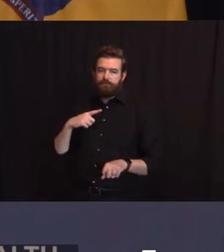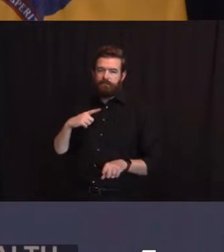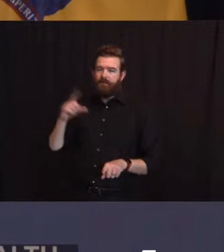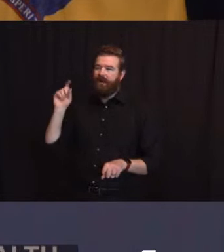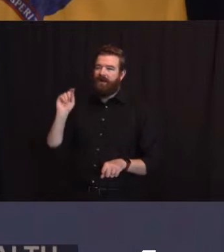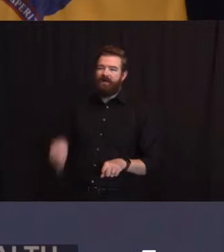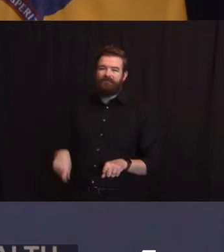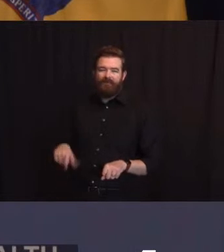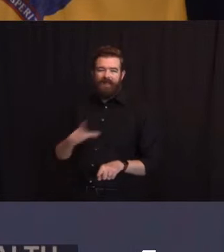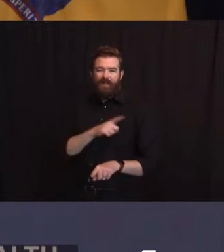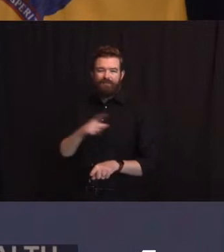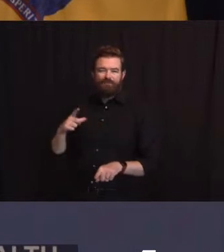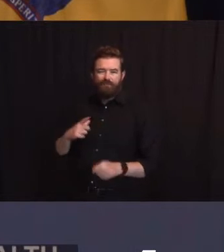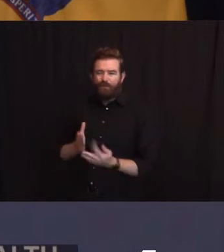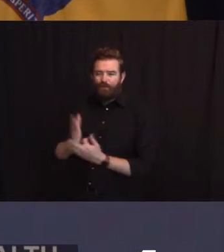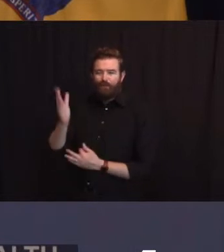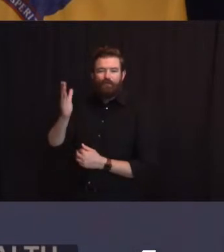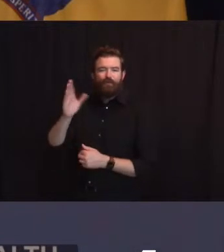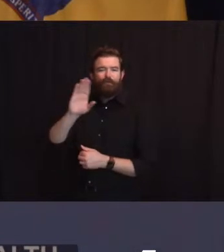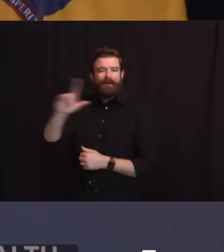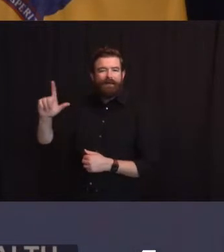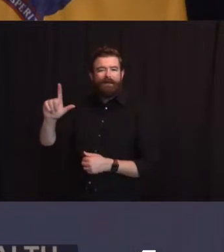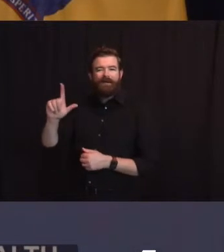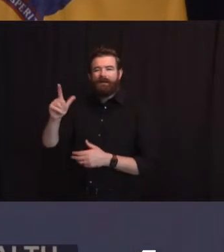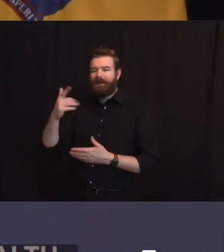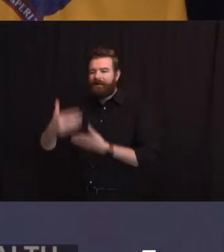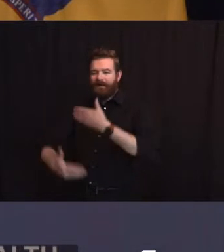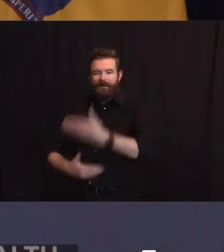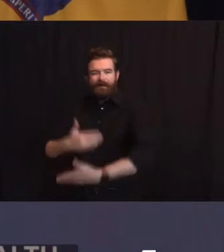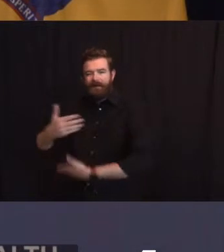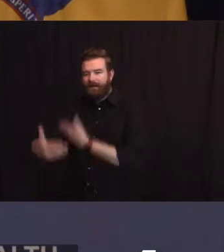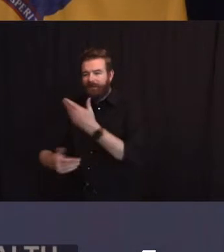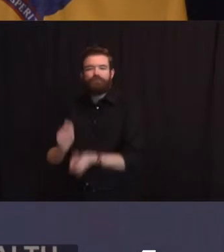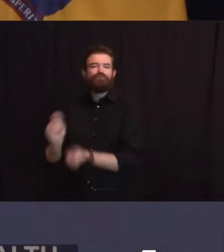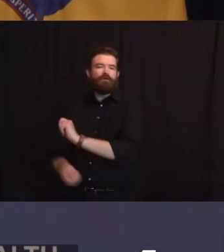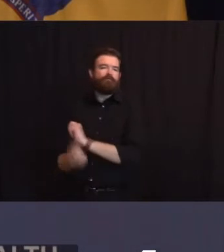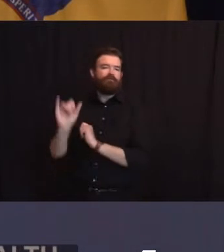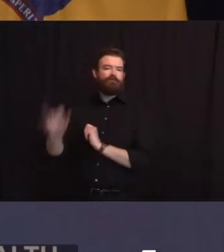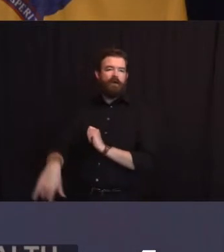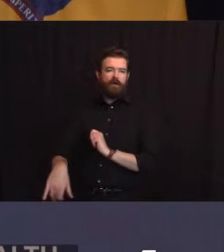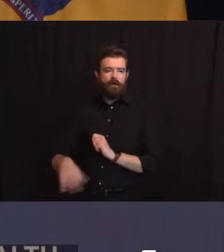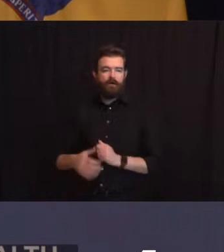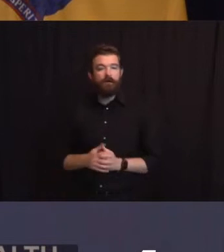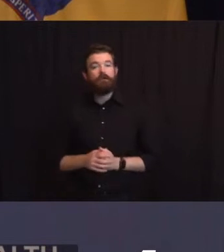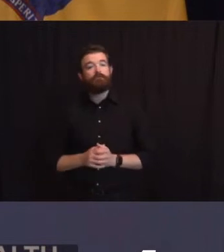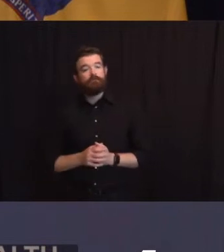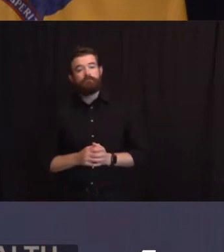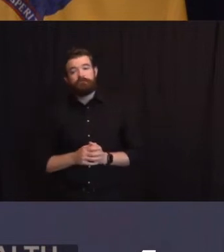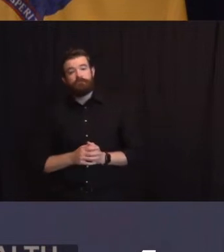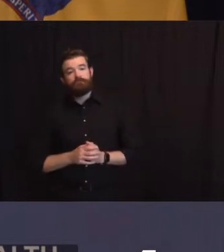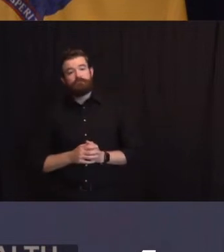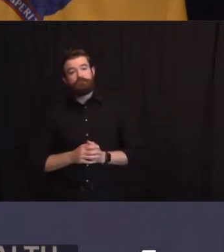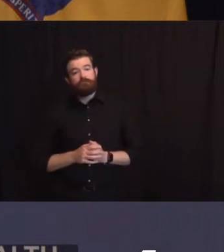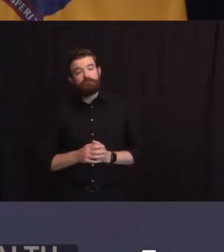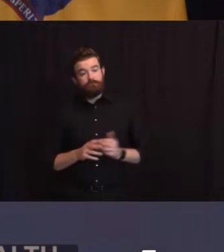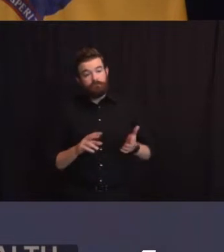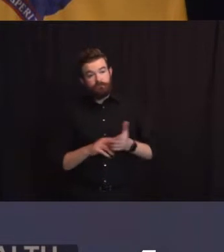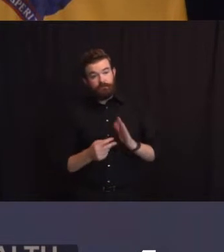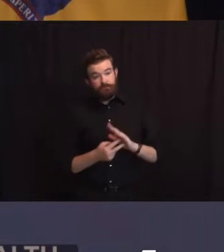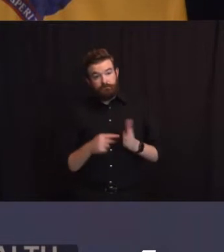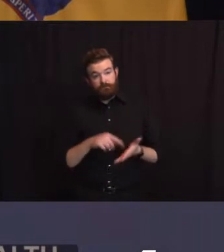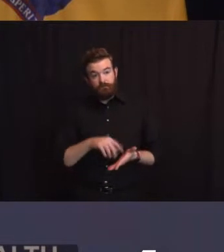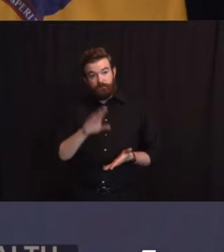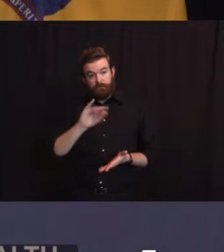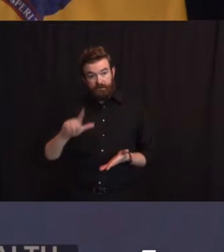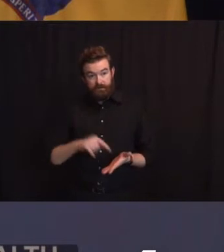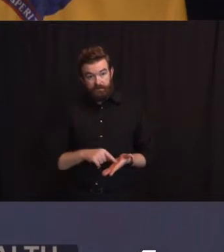ban would expire. I think that's a different way of putting it, that I think we'll see that one of those eventualities occur, because I think we all are in